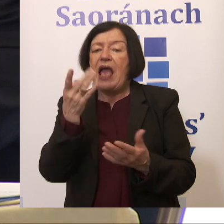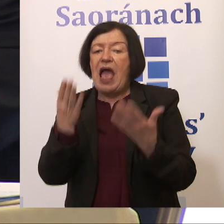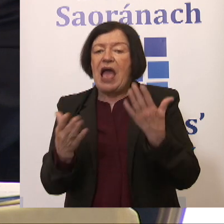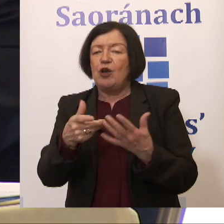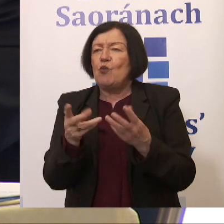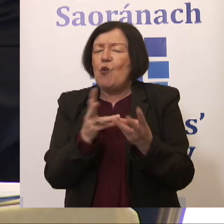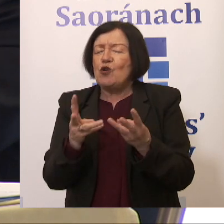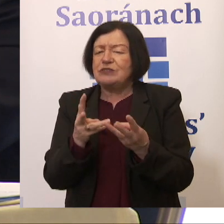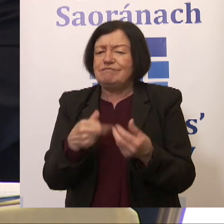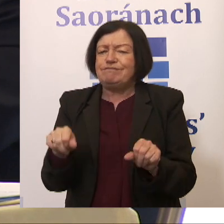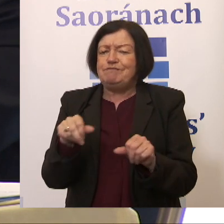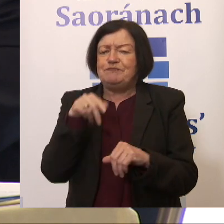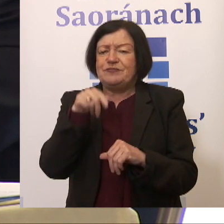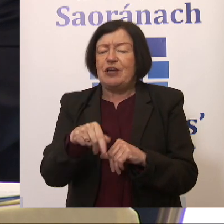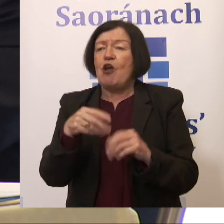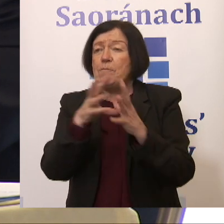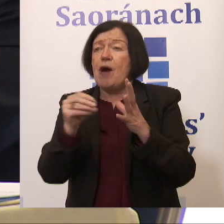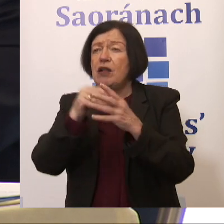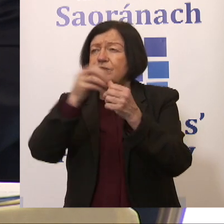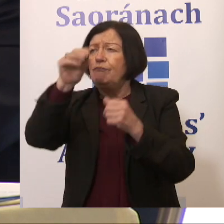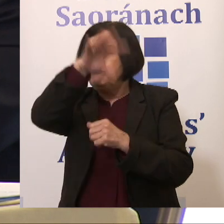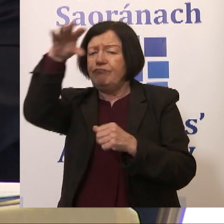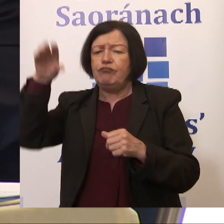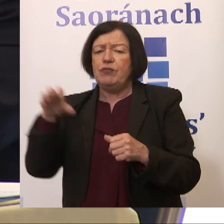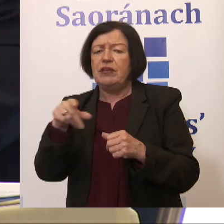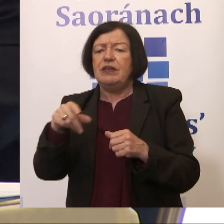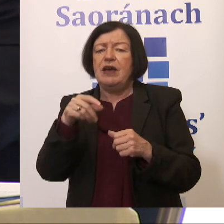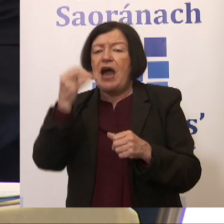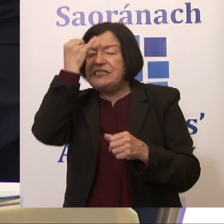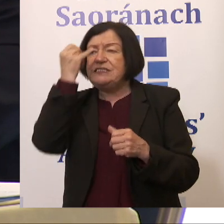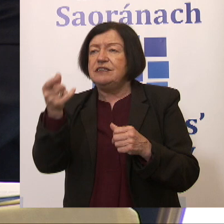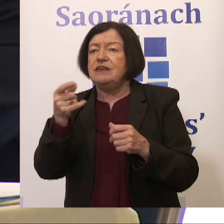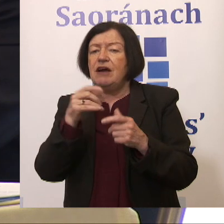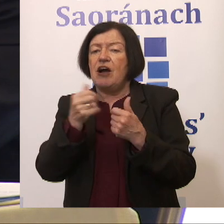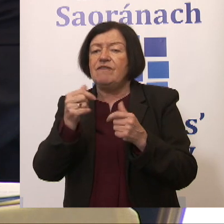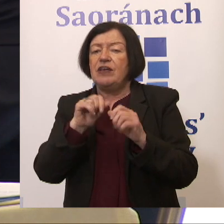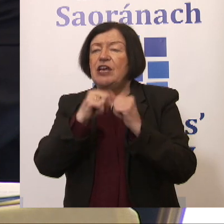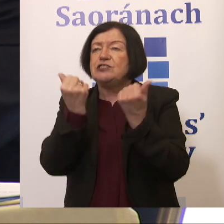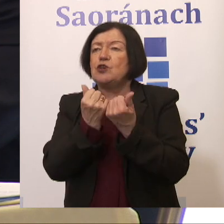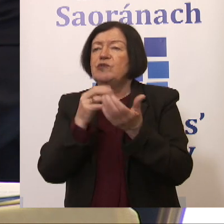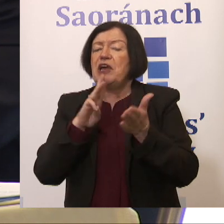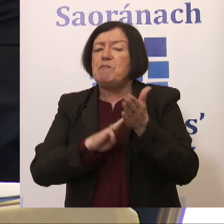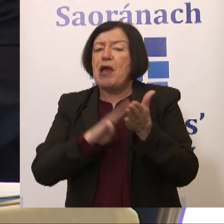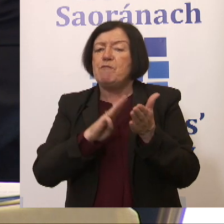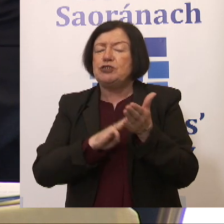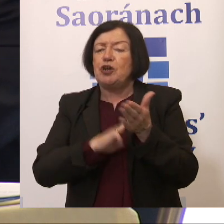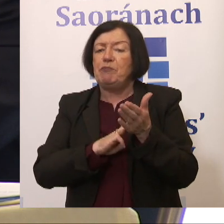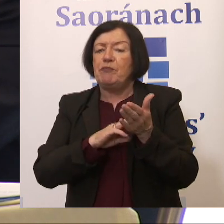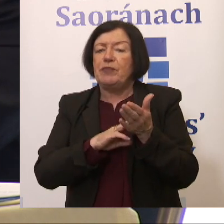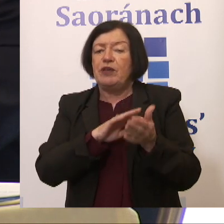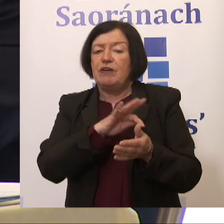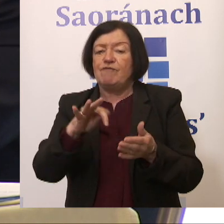might work. I mean, there are models elsewhere where there's this idea of a kind of an associate membership